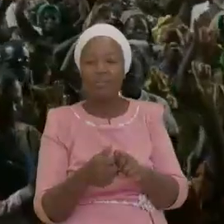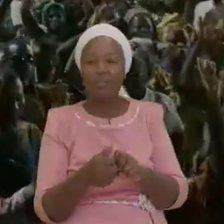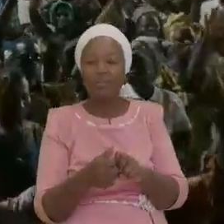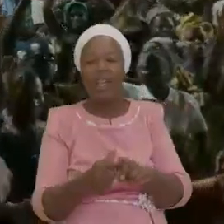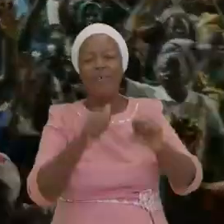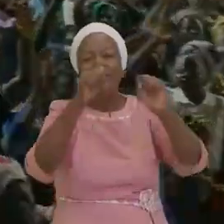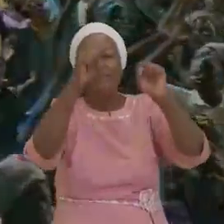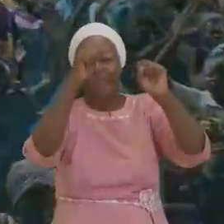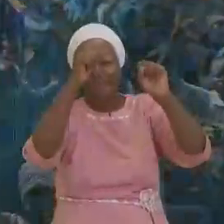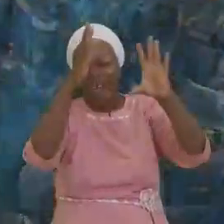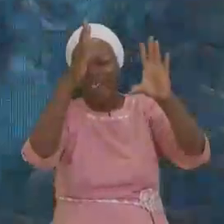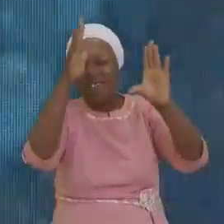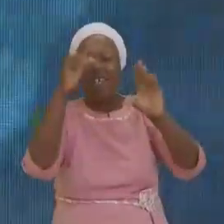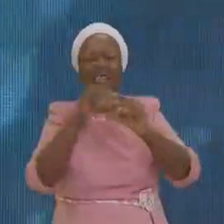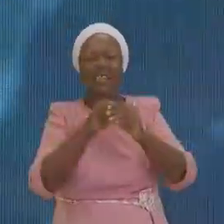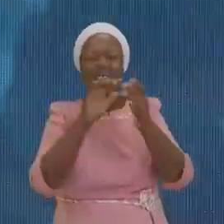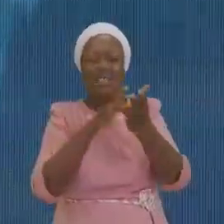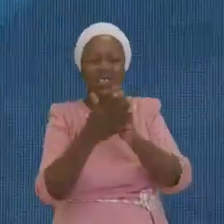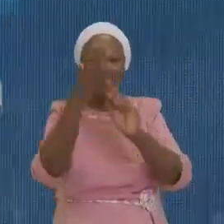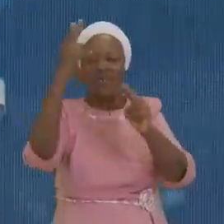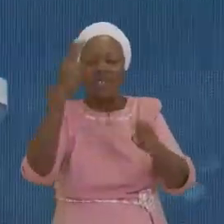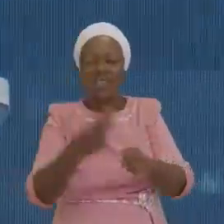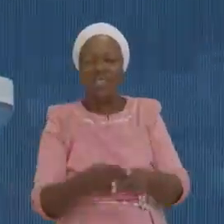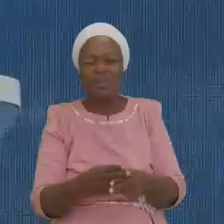Father, in Jesus' name.